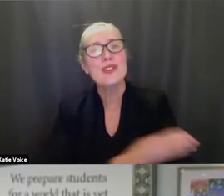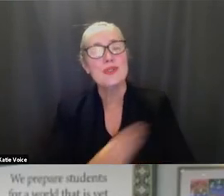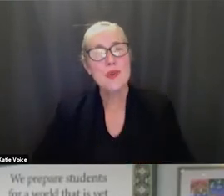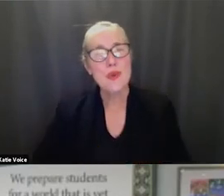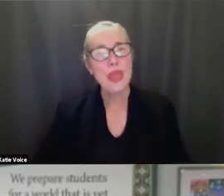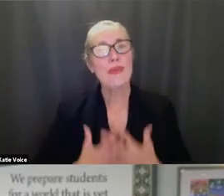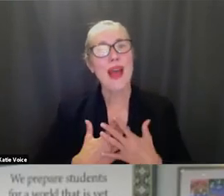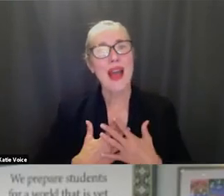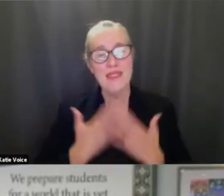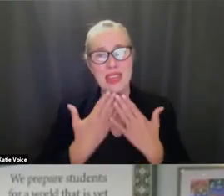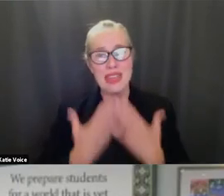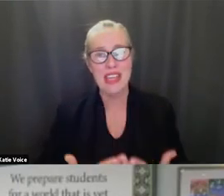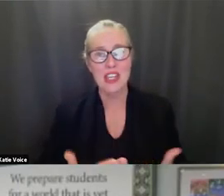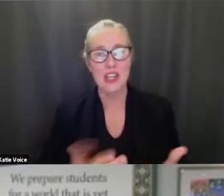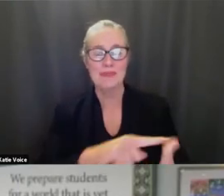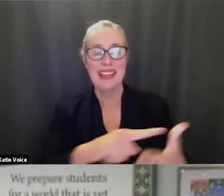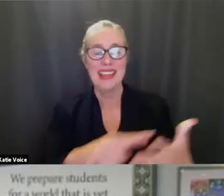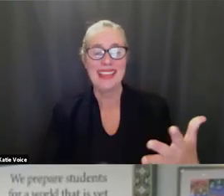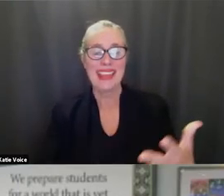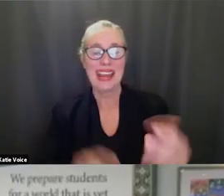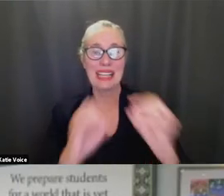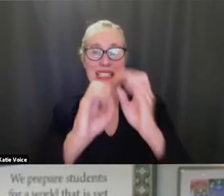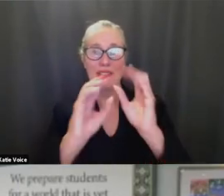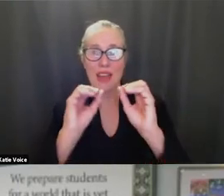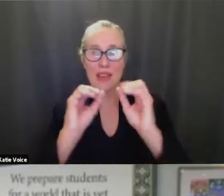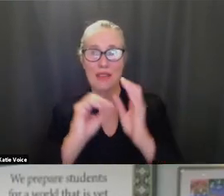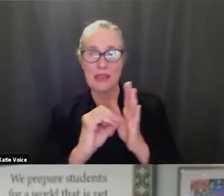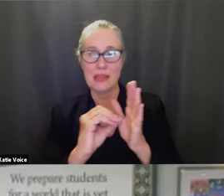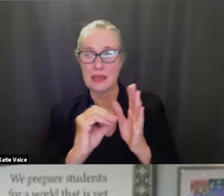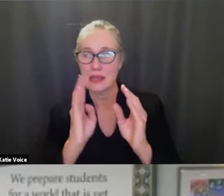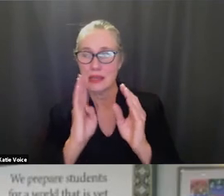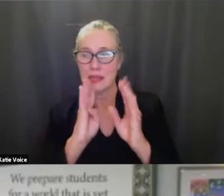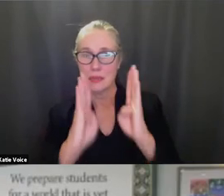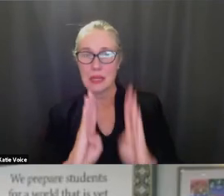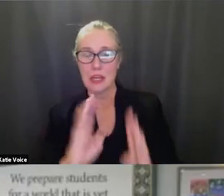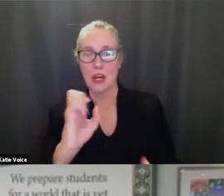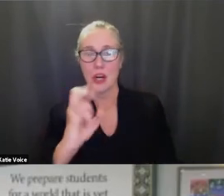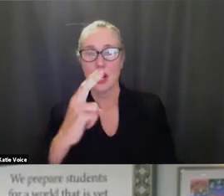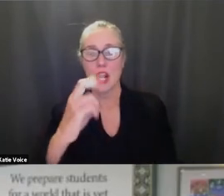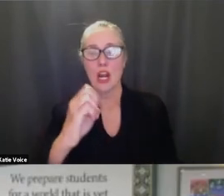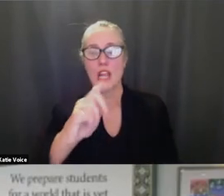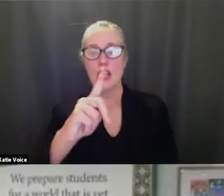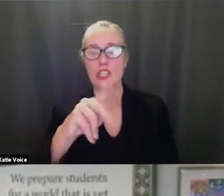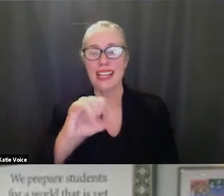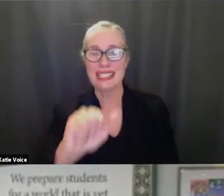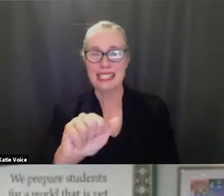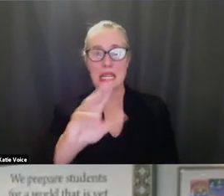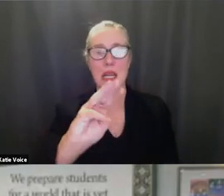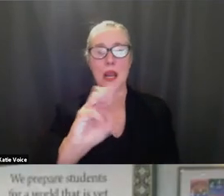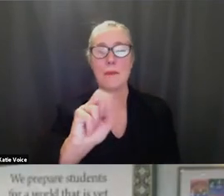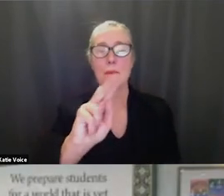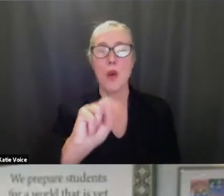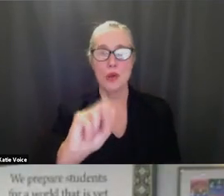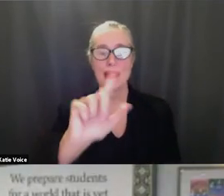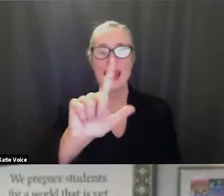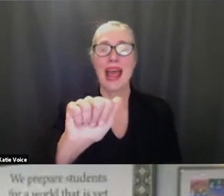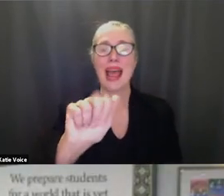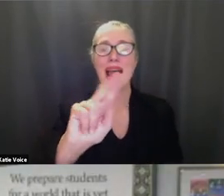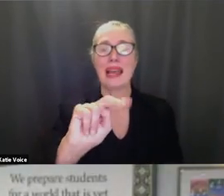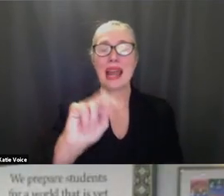thank you the next five speakers are chelsea mum lena mullet